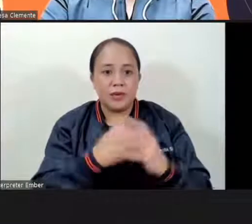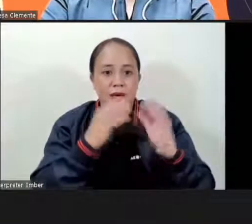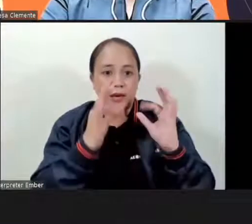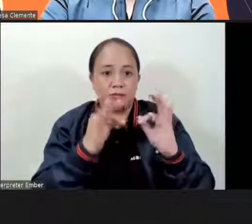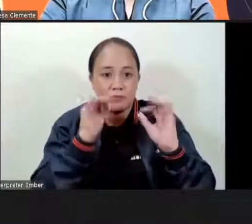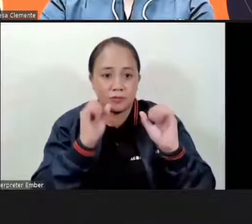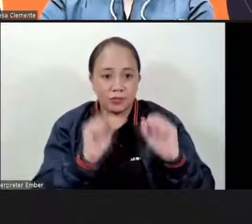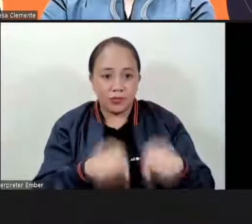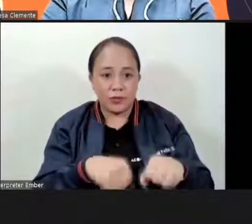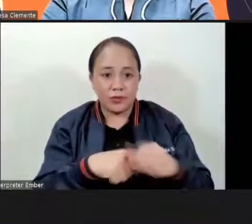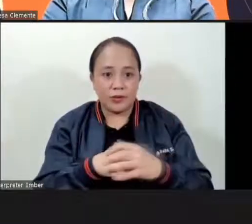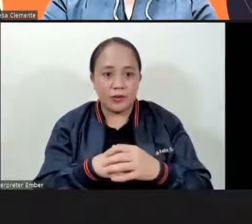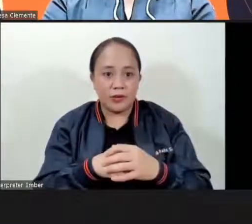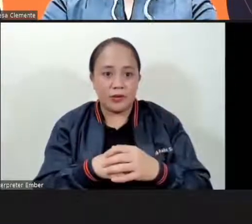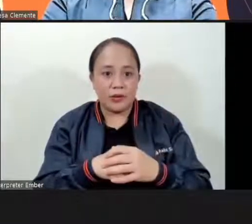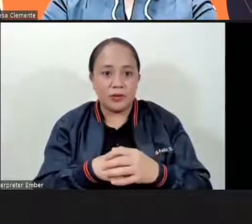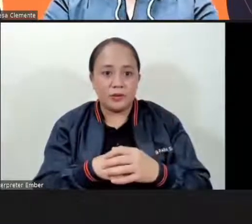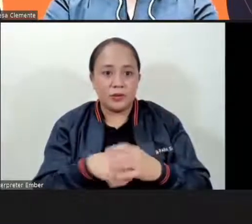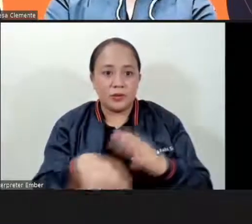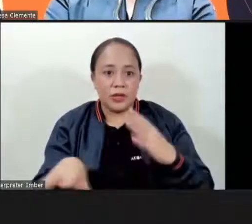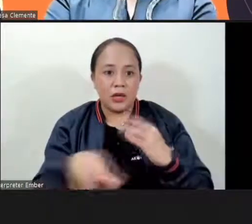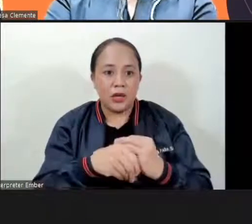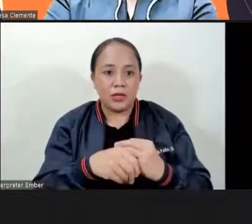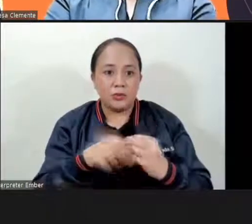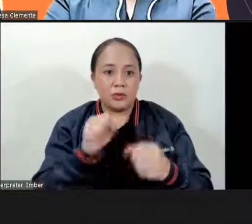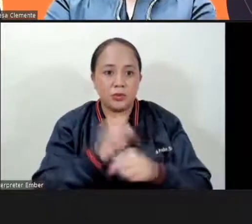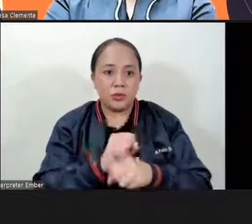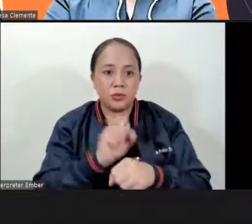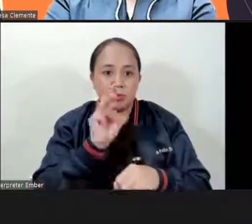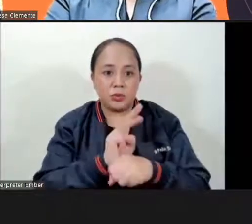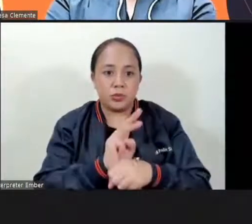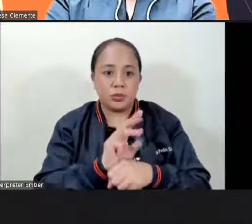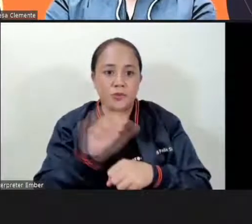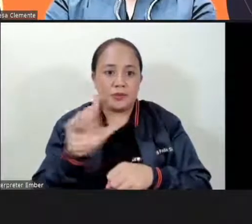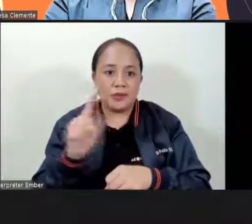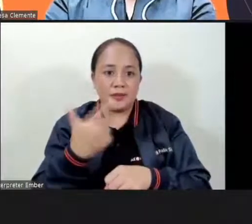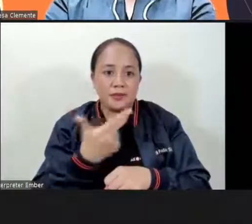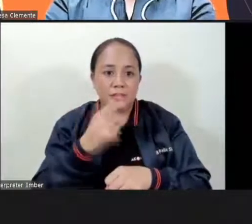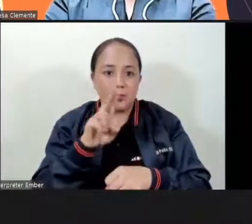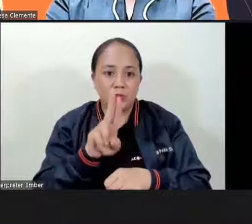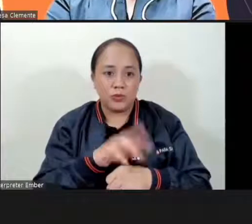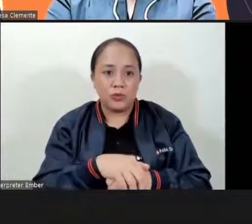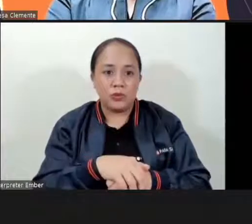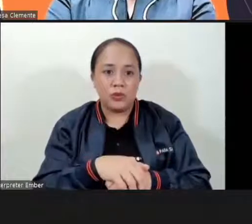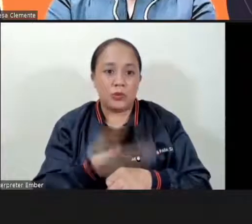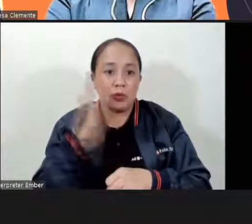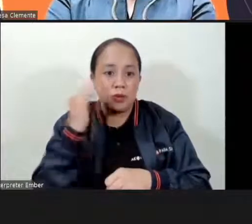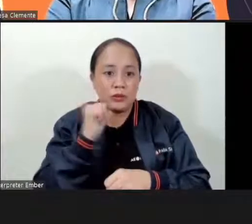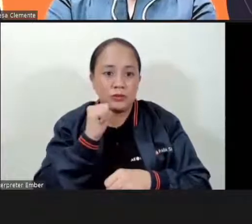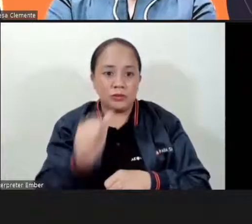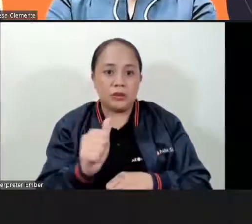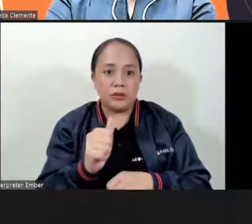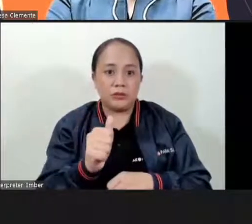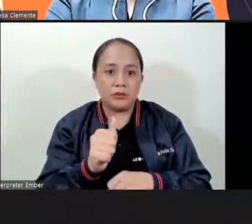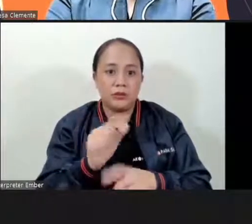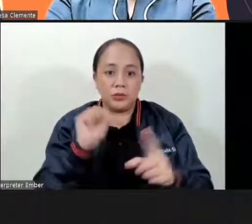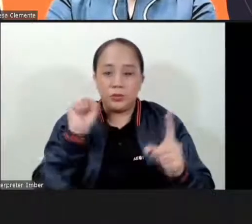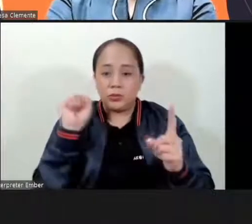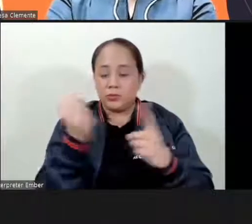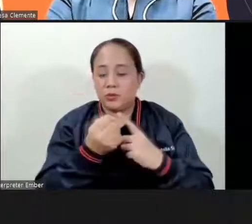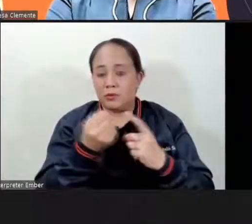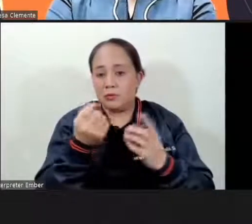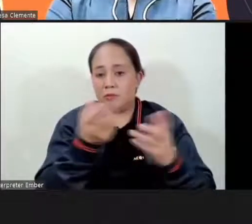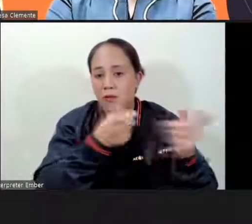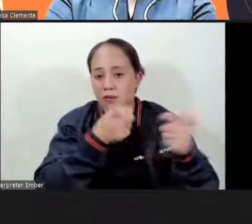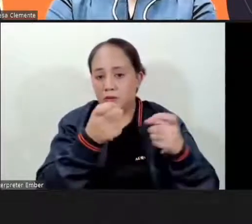sana makapagdagdag ng social workers sa local government units, because hindi lang case management ang